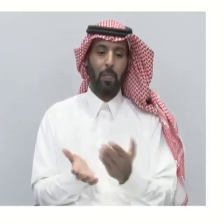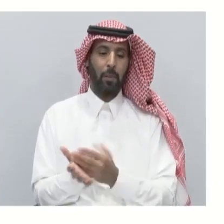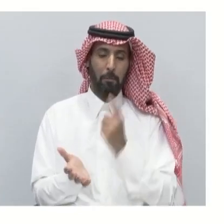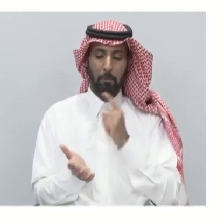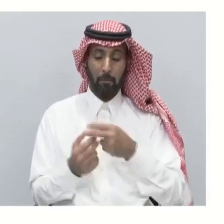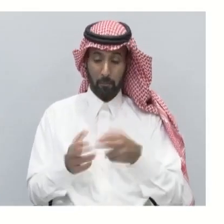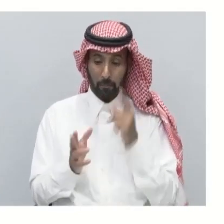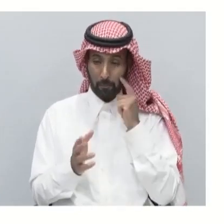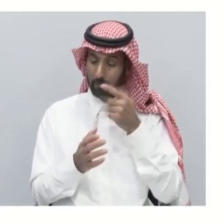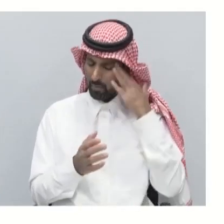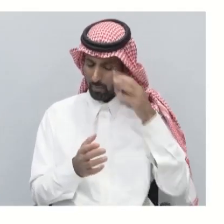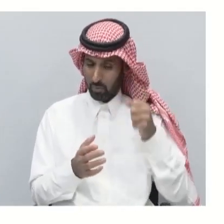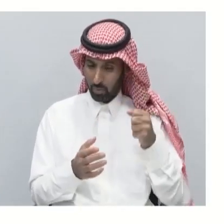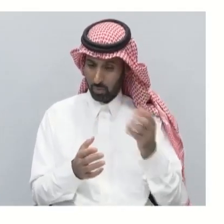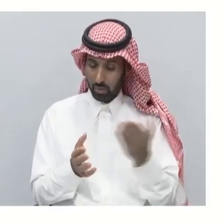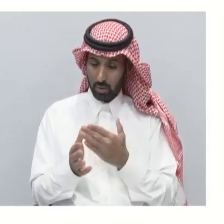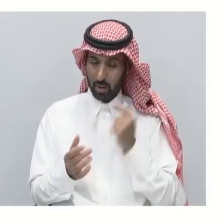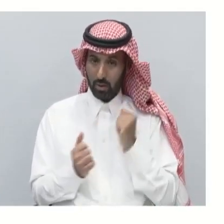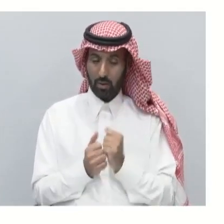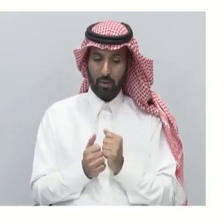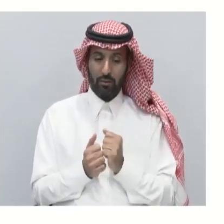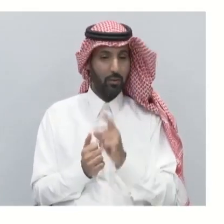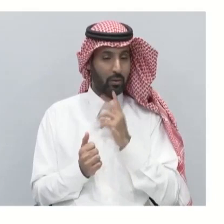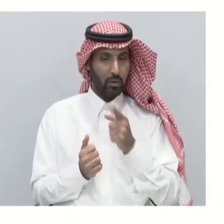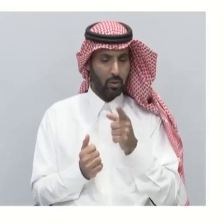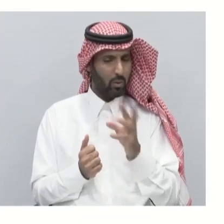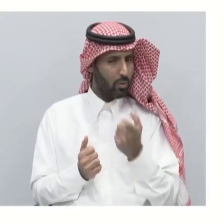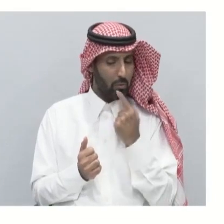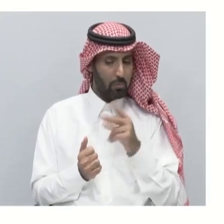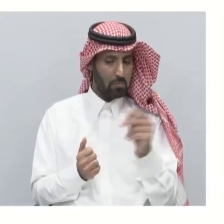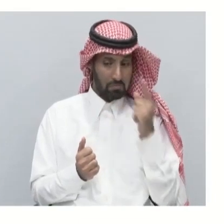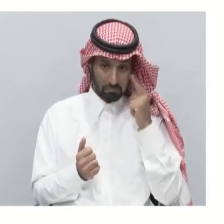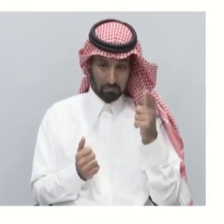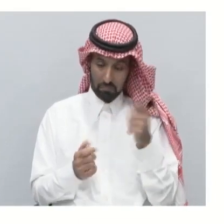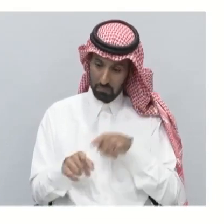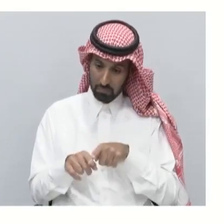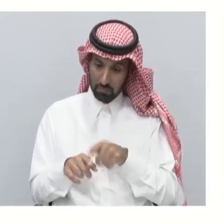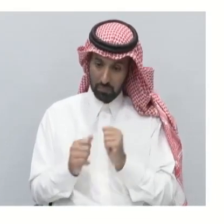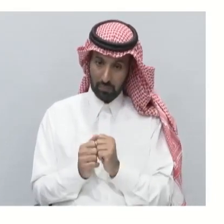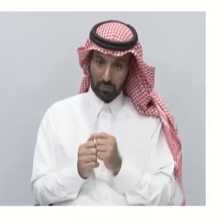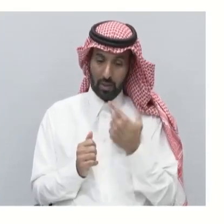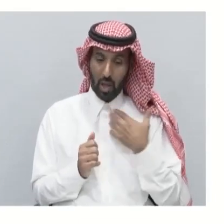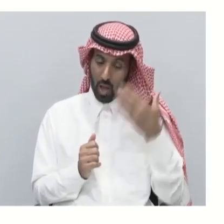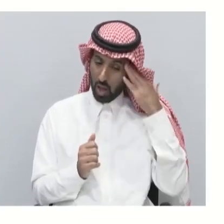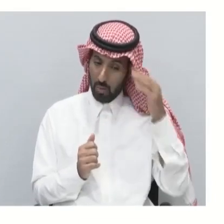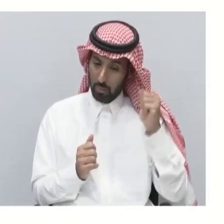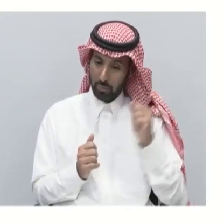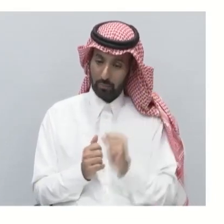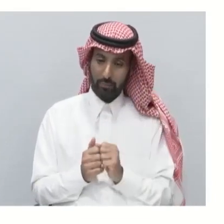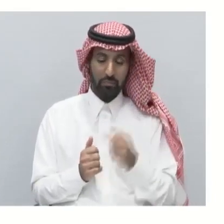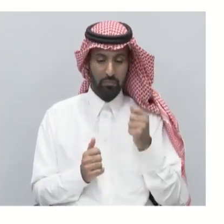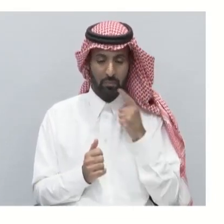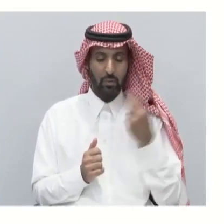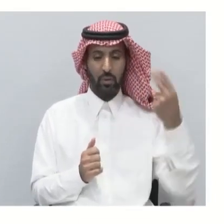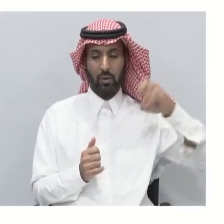I will start with the greeting, something that is more like informal. Maybe I will say, hi Huda. I will